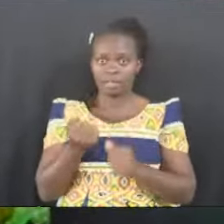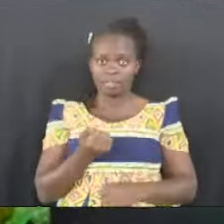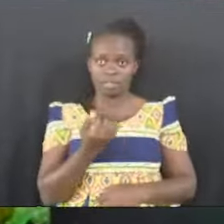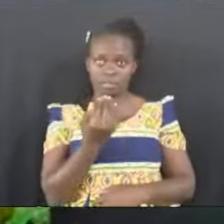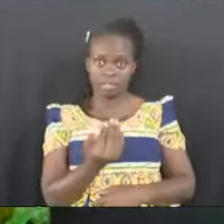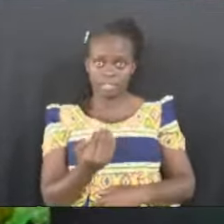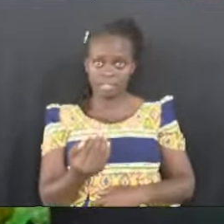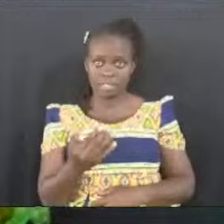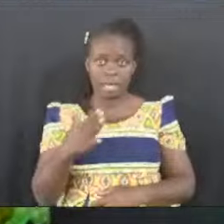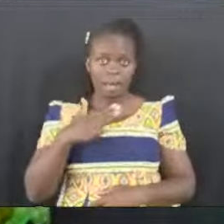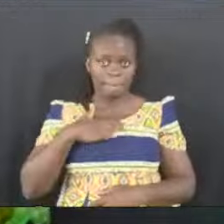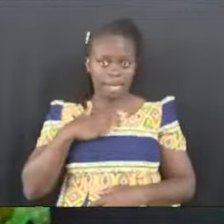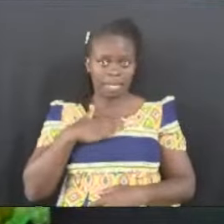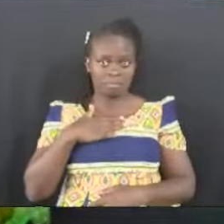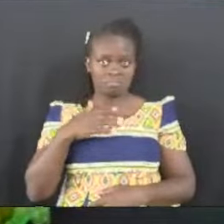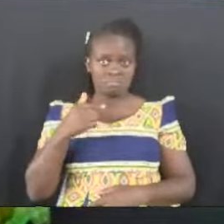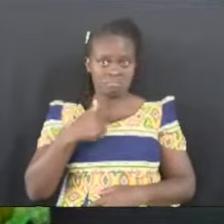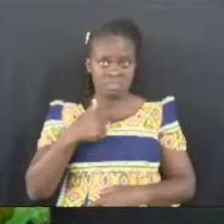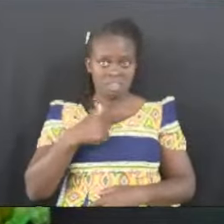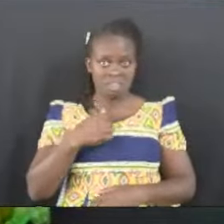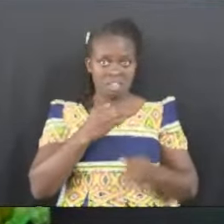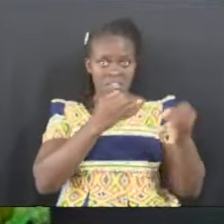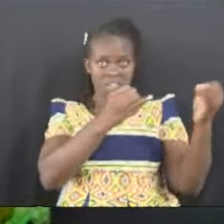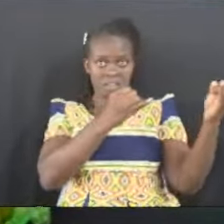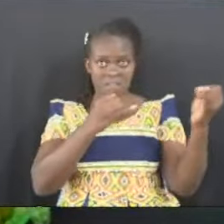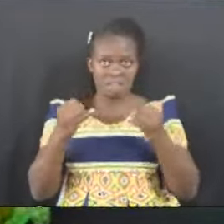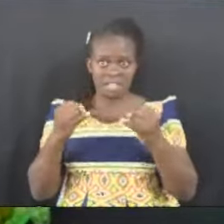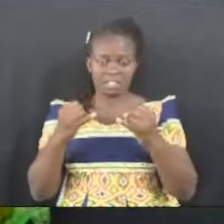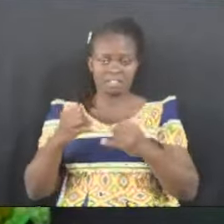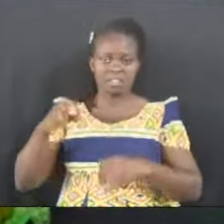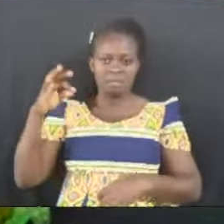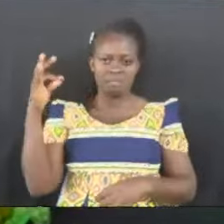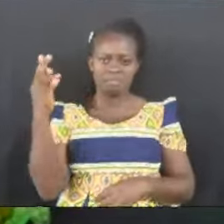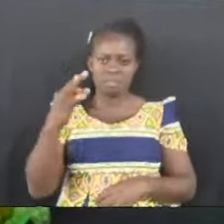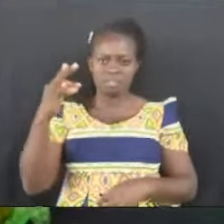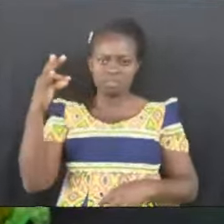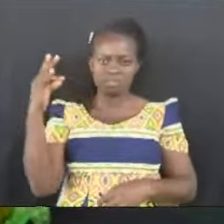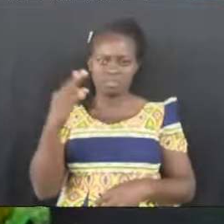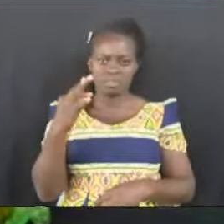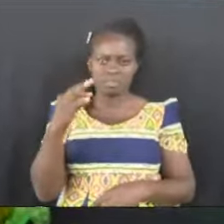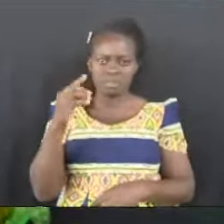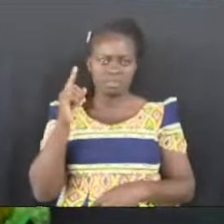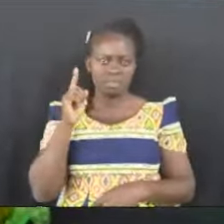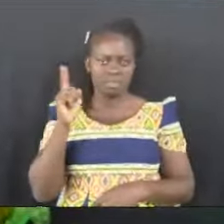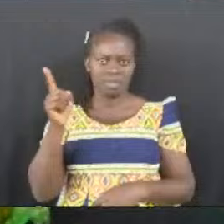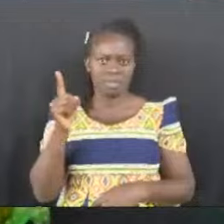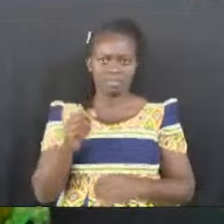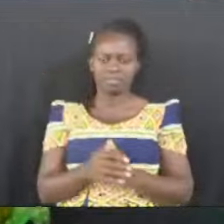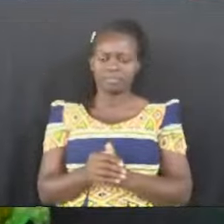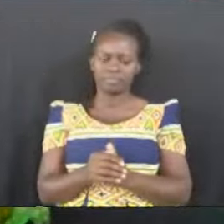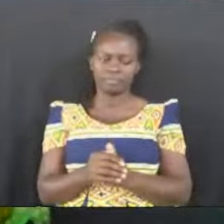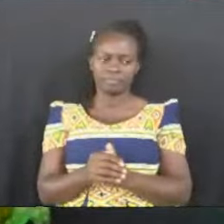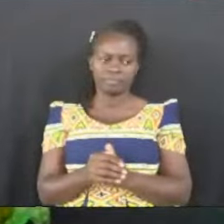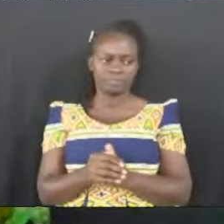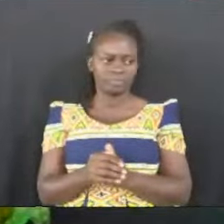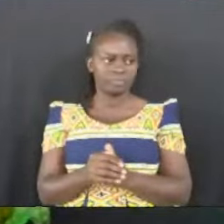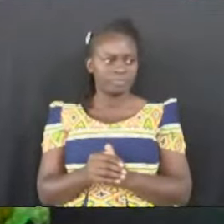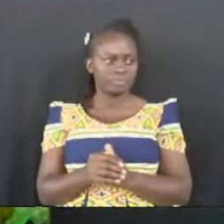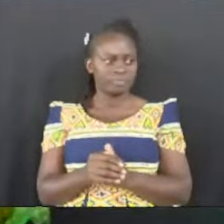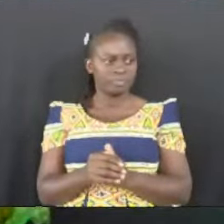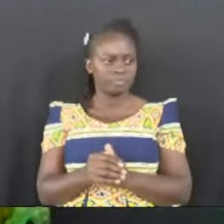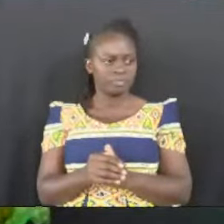I was invited to make presentations on religious freedom. By the way, a